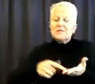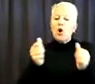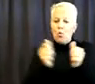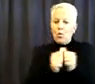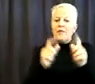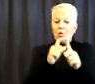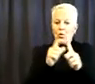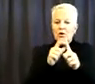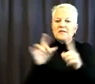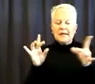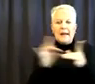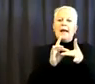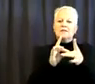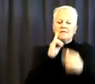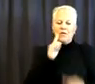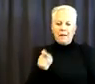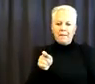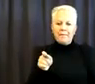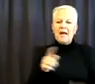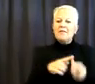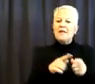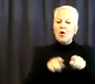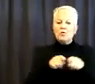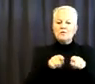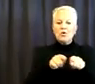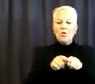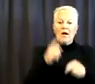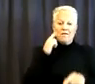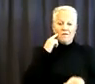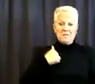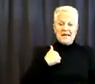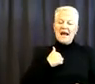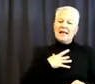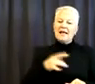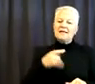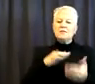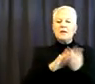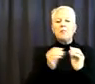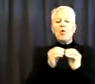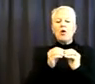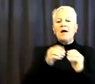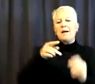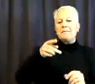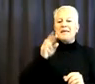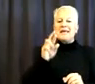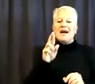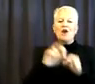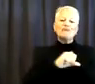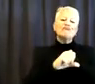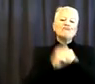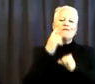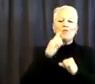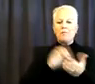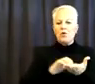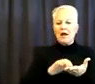the words itself. And then also on my part of things, I like it to be more of a PR for Braille. So I like to